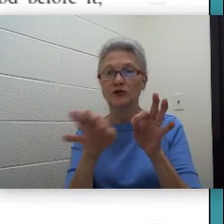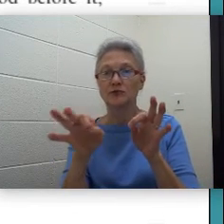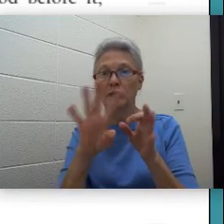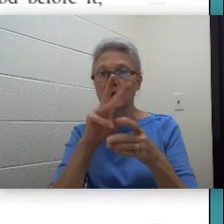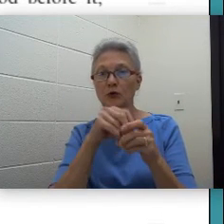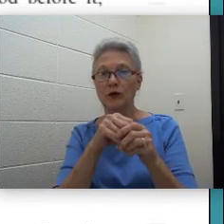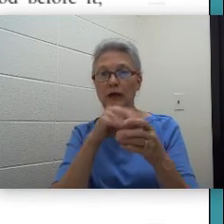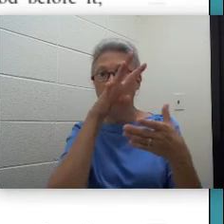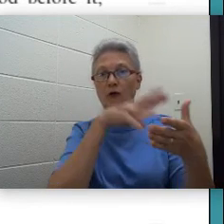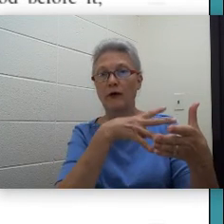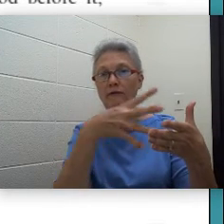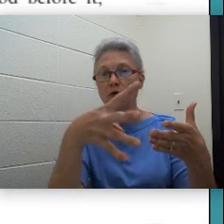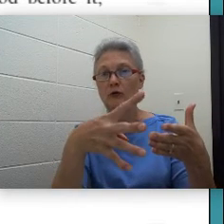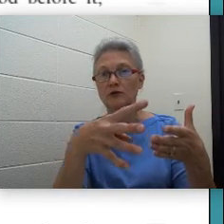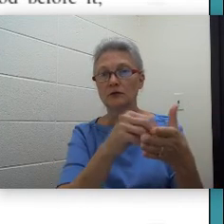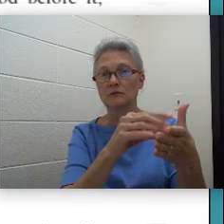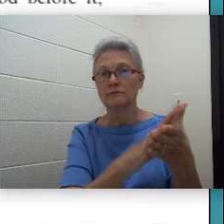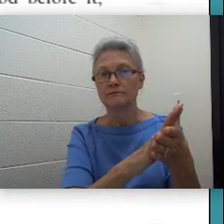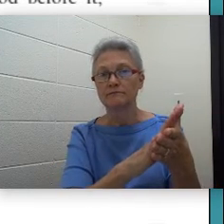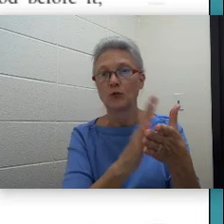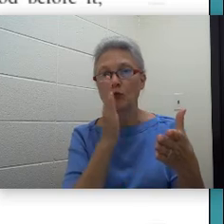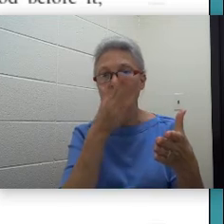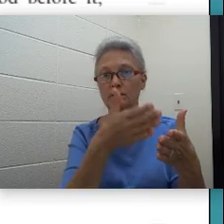graphic organizer.